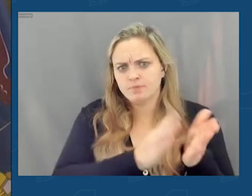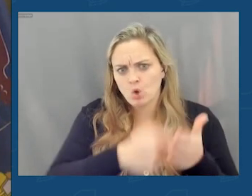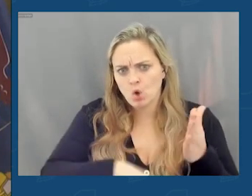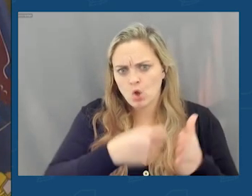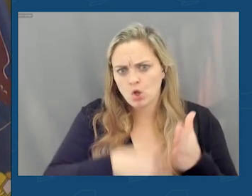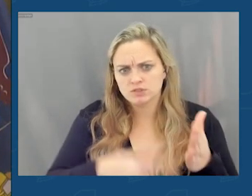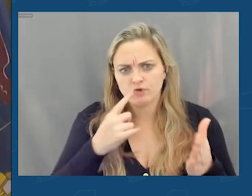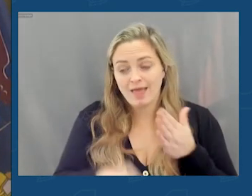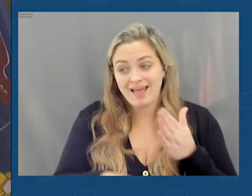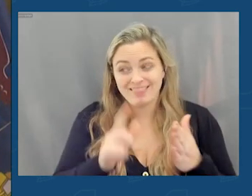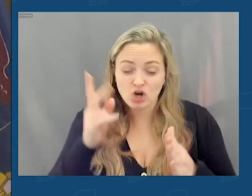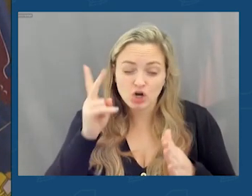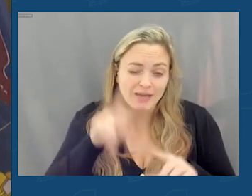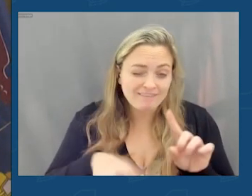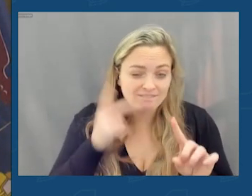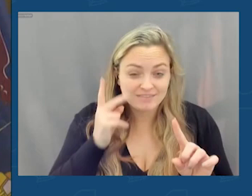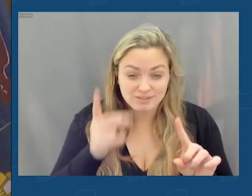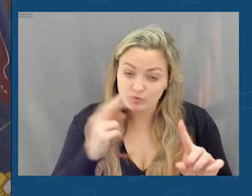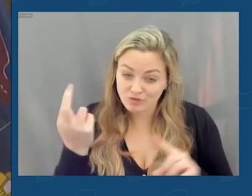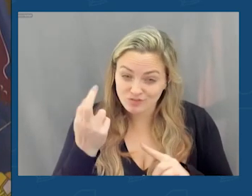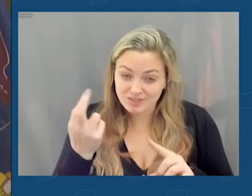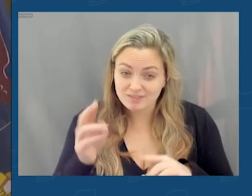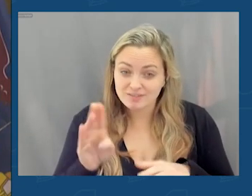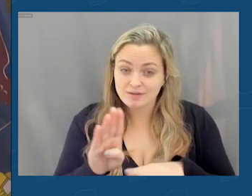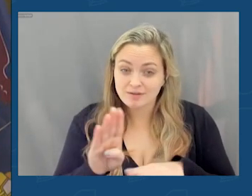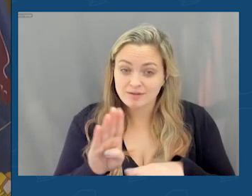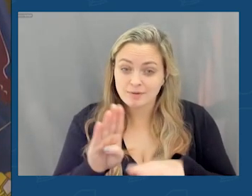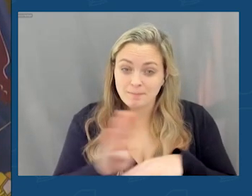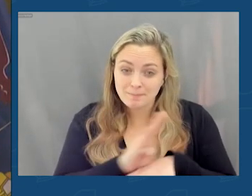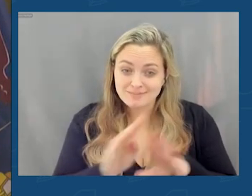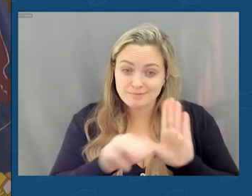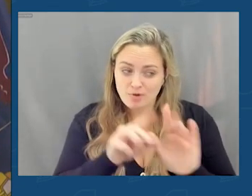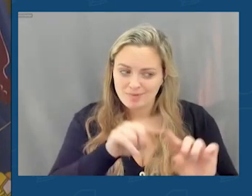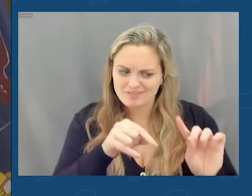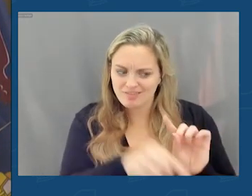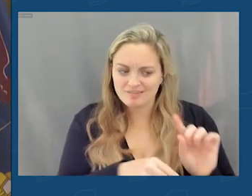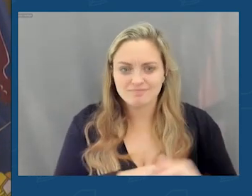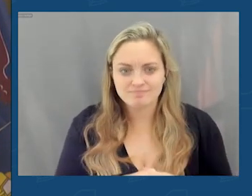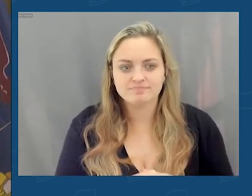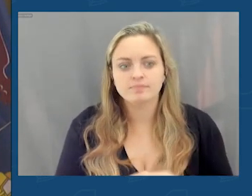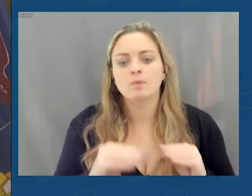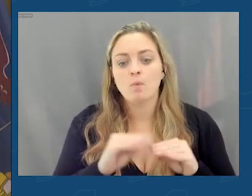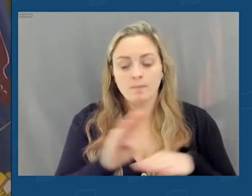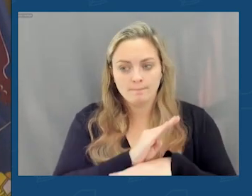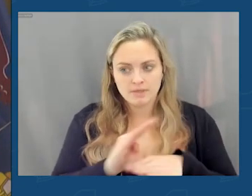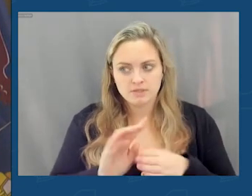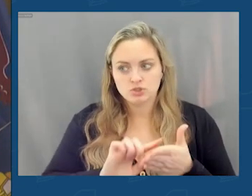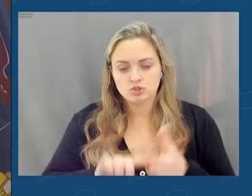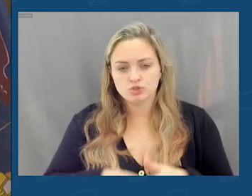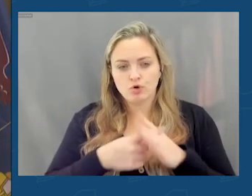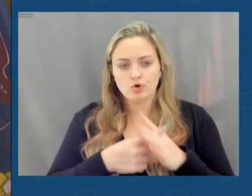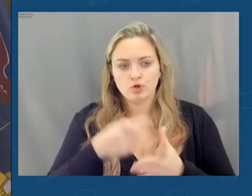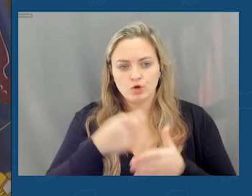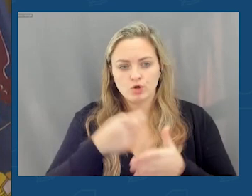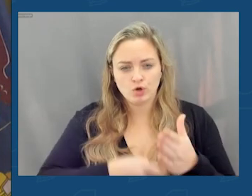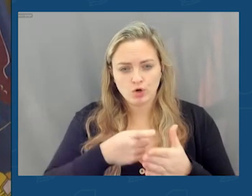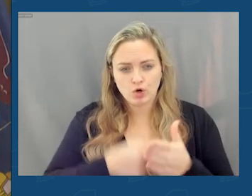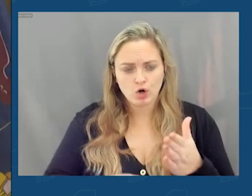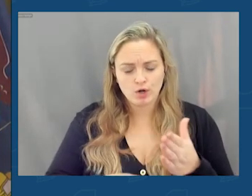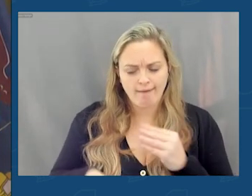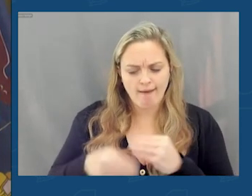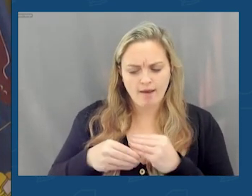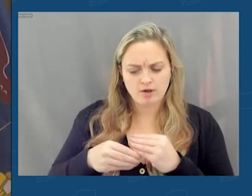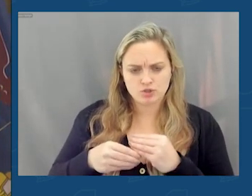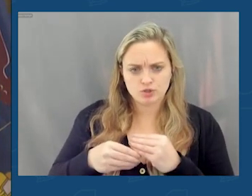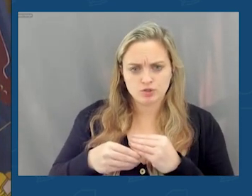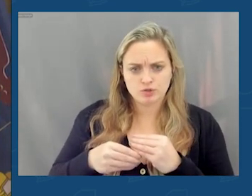reason, right? Business model based on this. More businesses have begun charging customers extra when